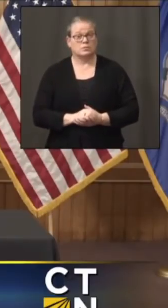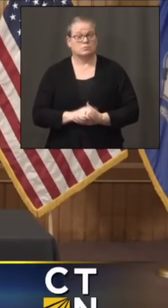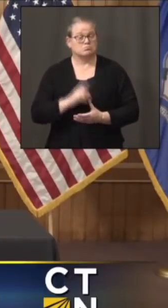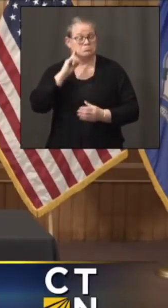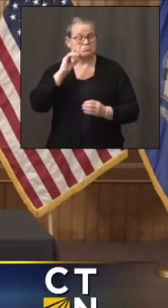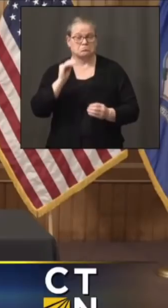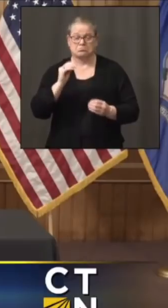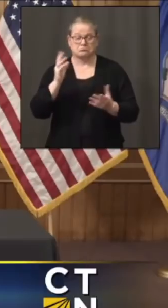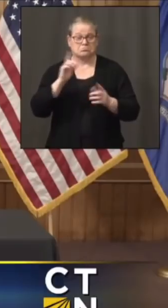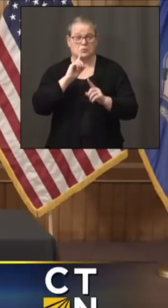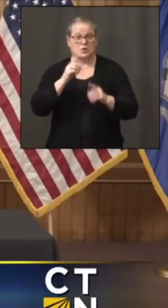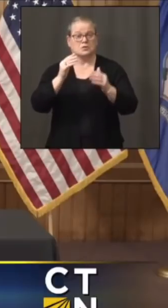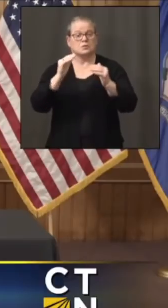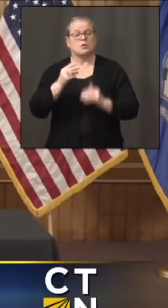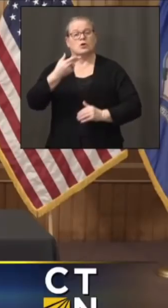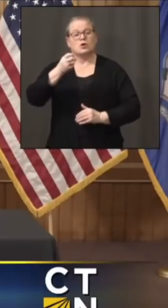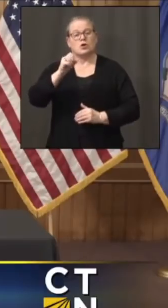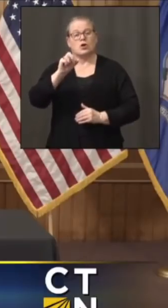Hearst, Connecticut Media.